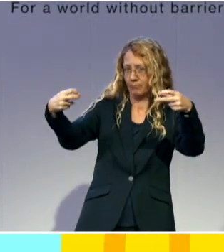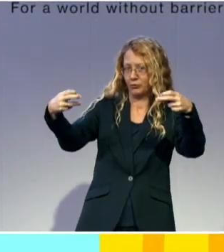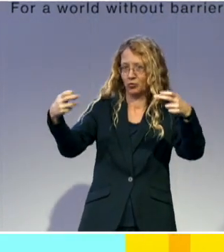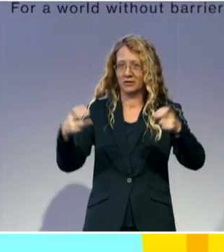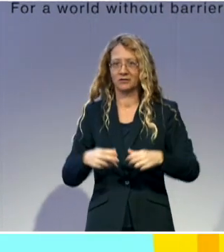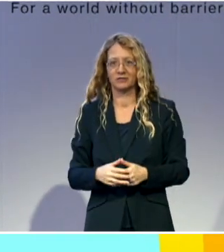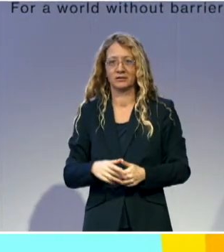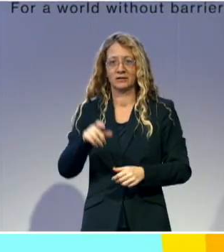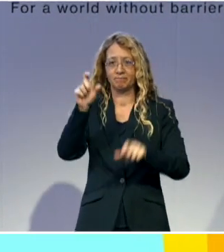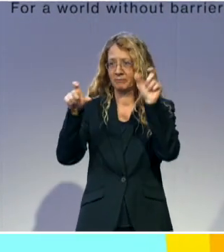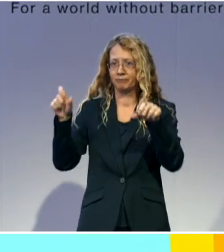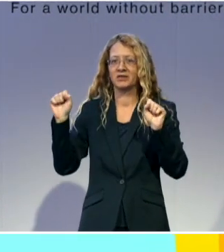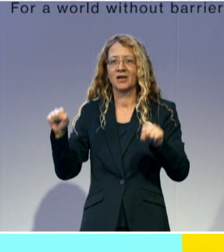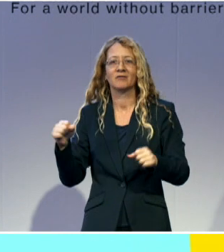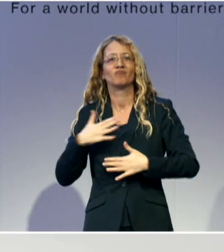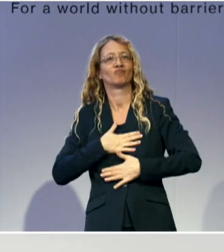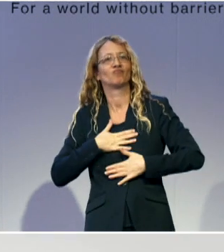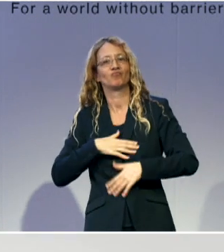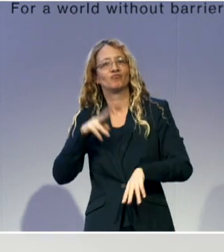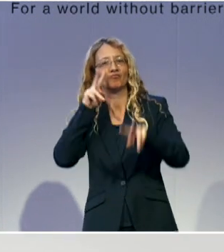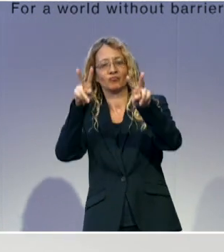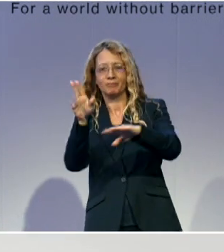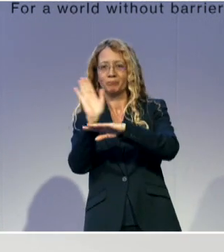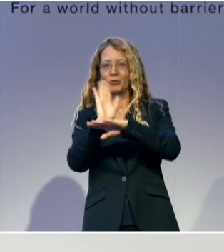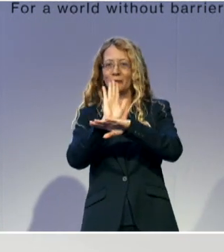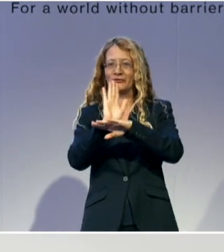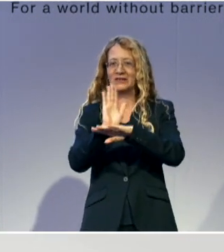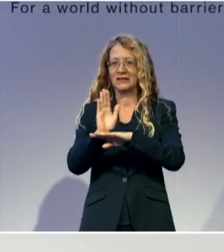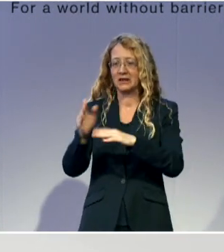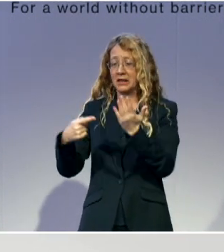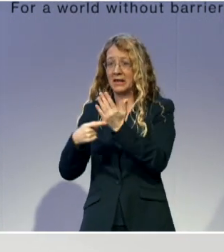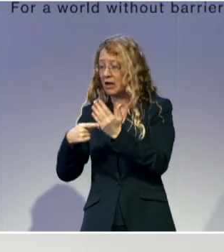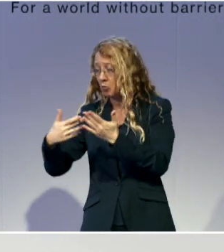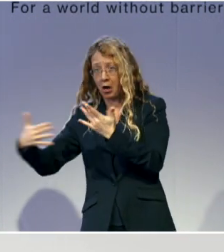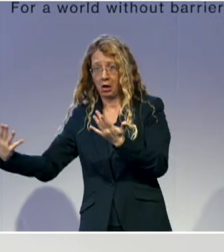can use without needing special equipment.